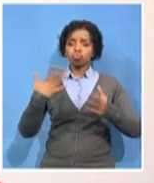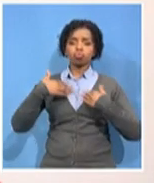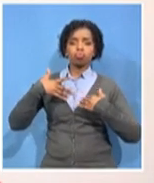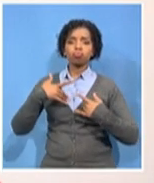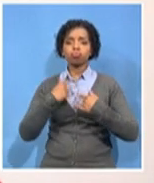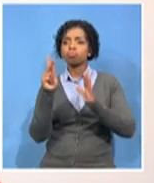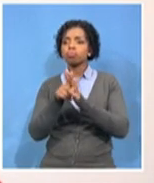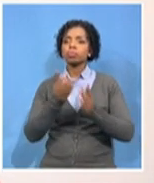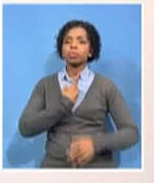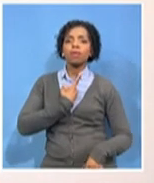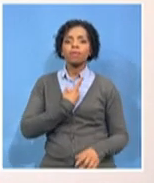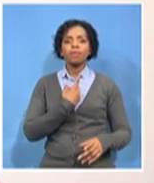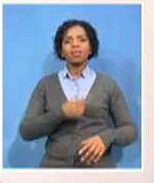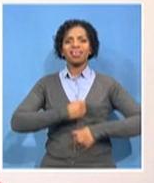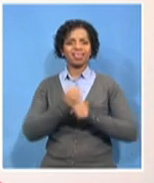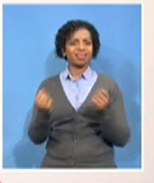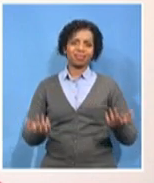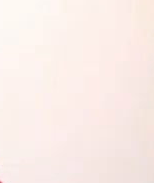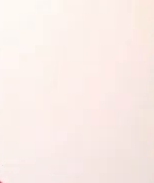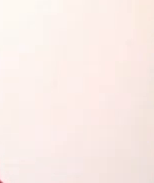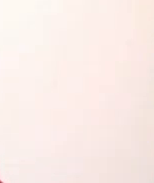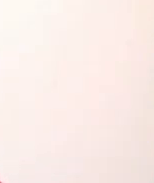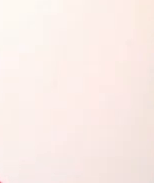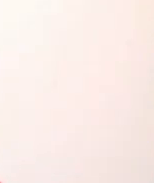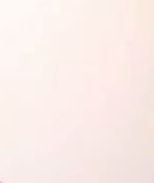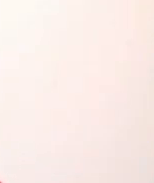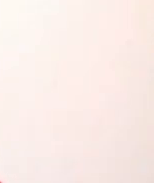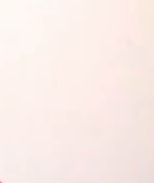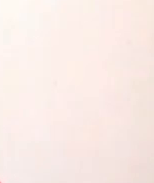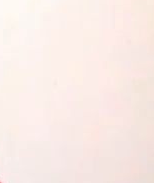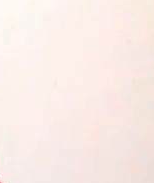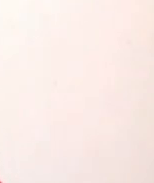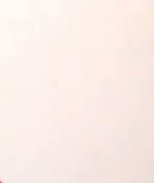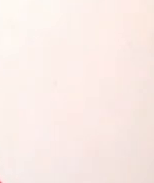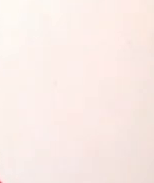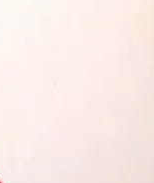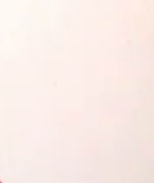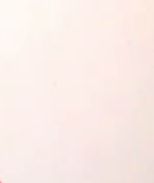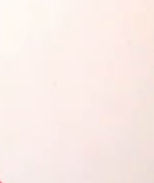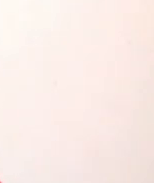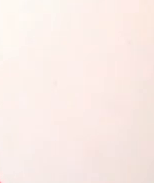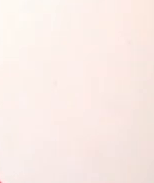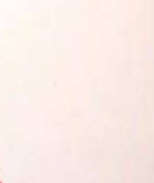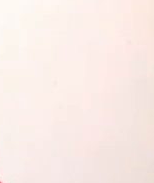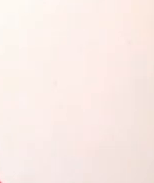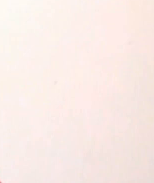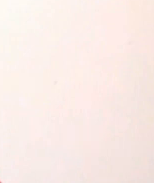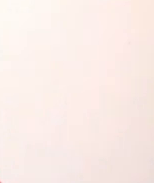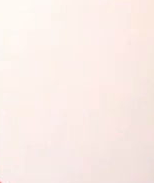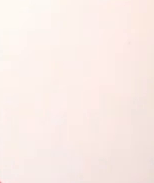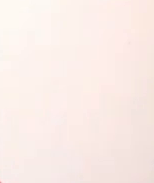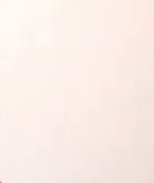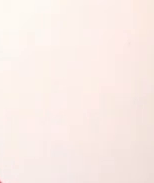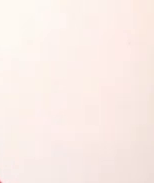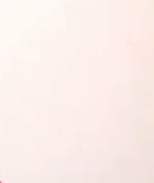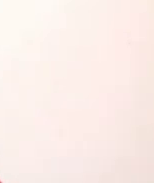the pain of being black in this country in terms of how white people seem to think that a crime against them constitutes a national disaster. It's wrong. And the